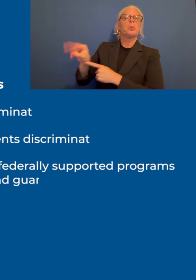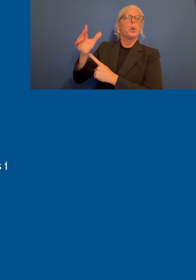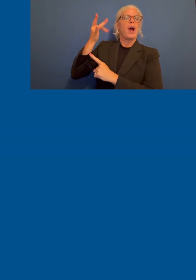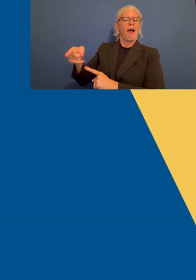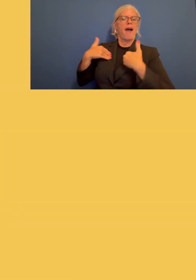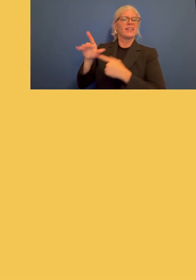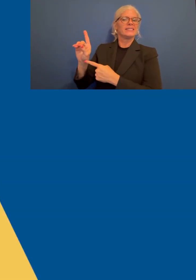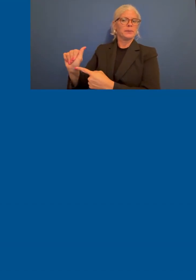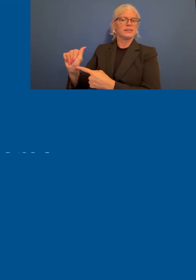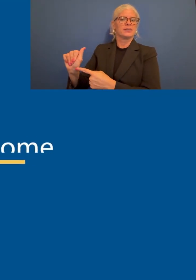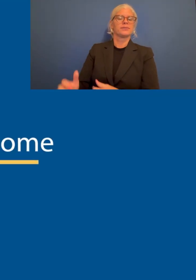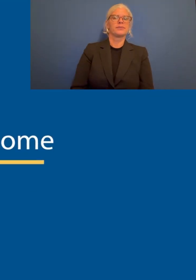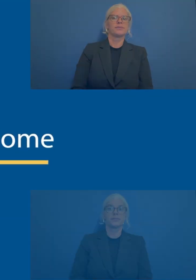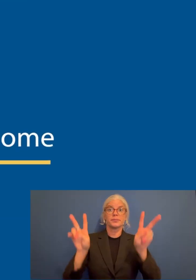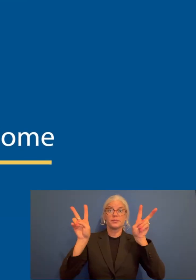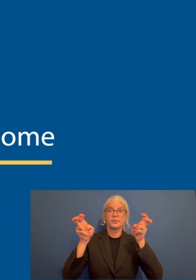disability.